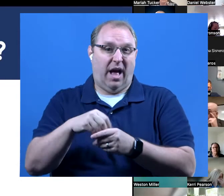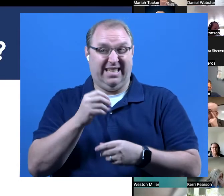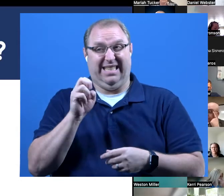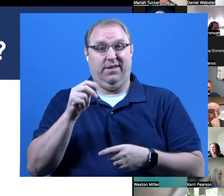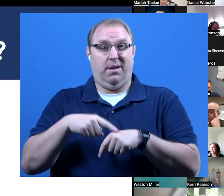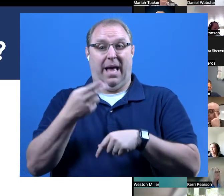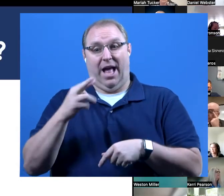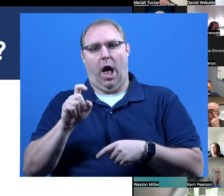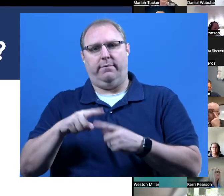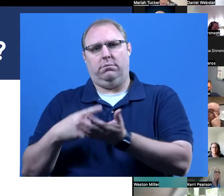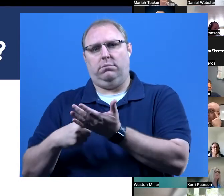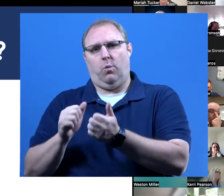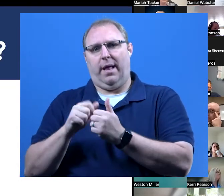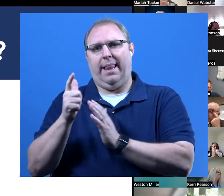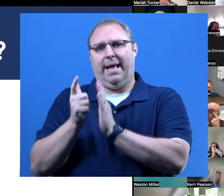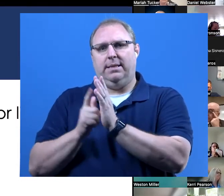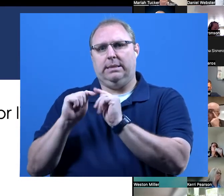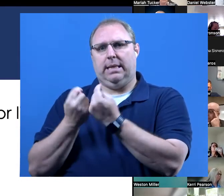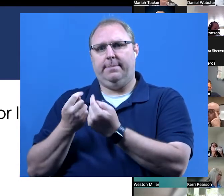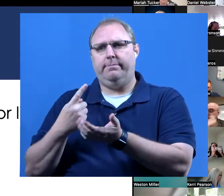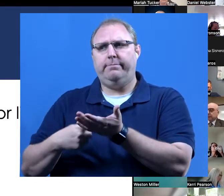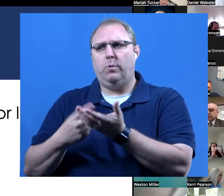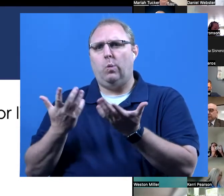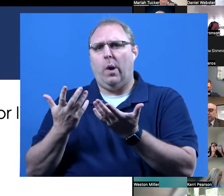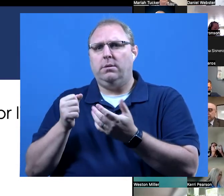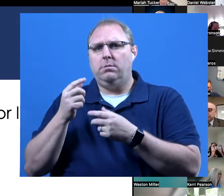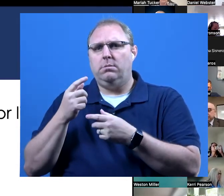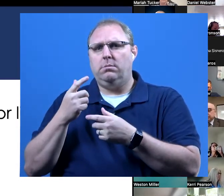be episodic, so it could be something where